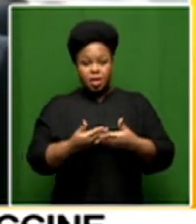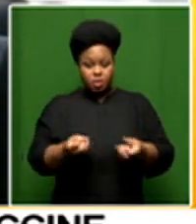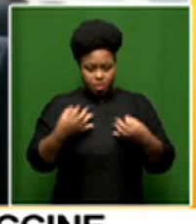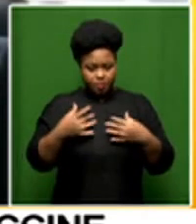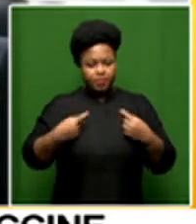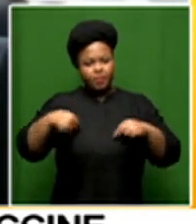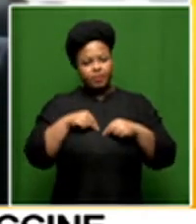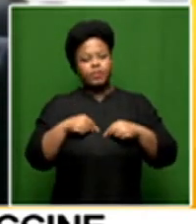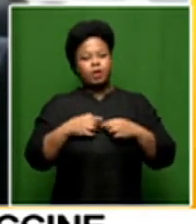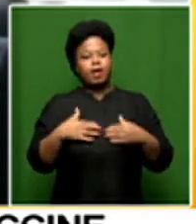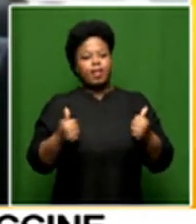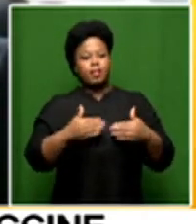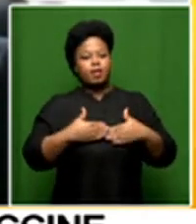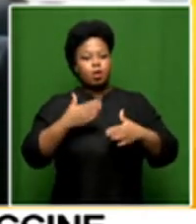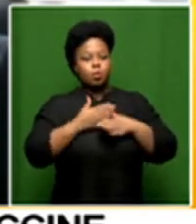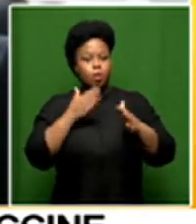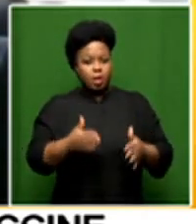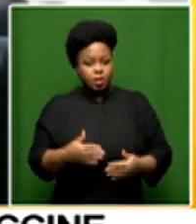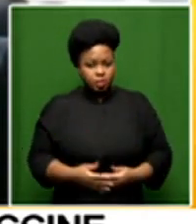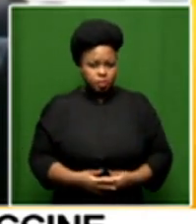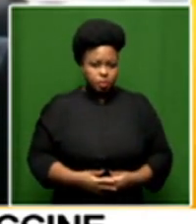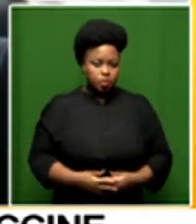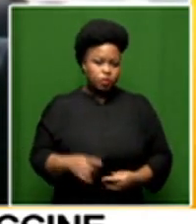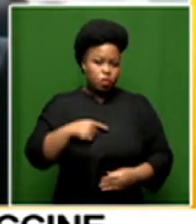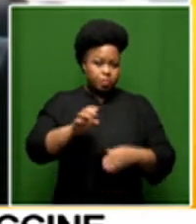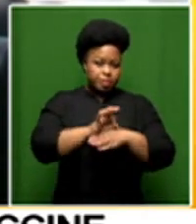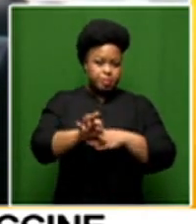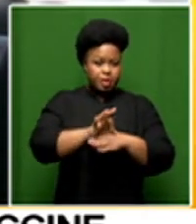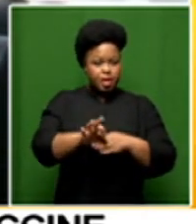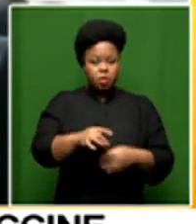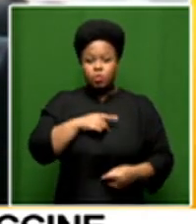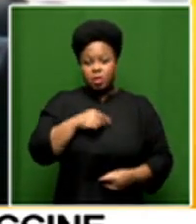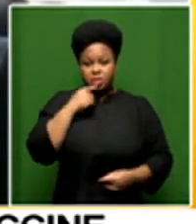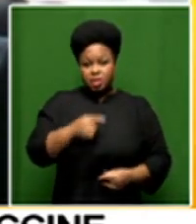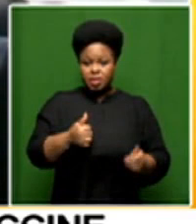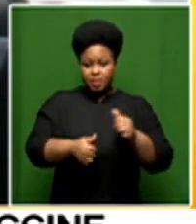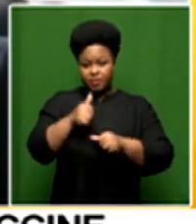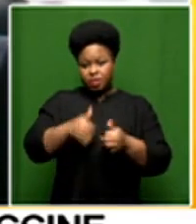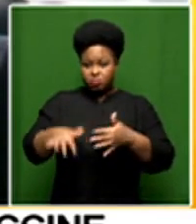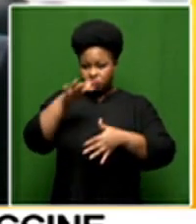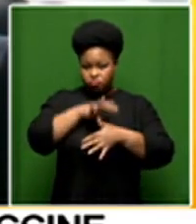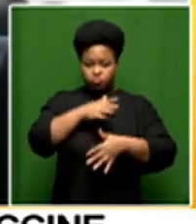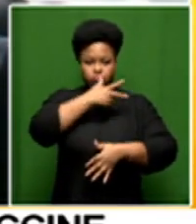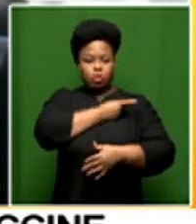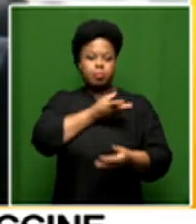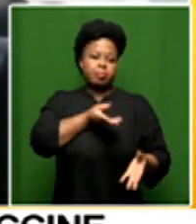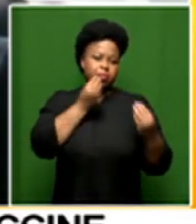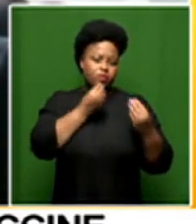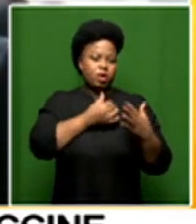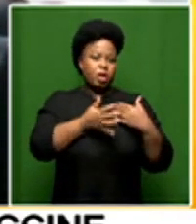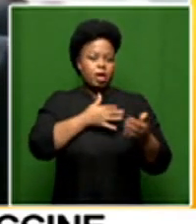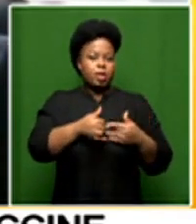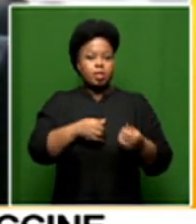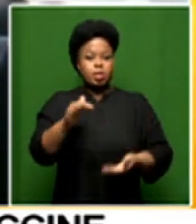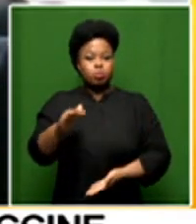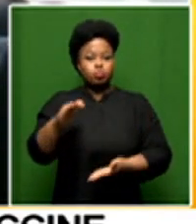administered to our healthcare workers, as per the plan that was devised, that they would be the first in line to receive whichever